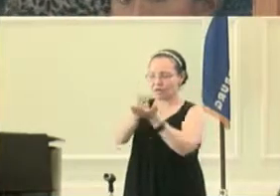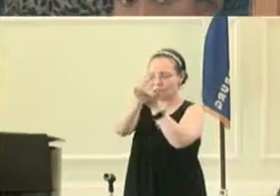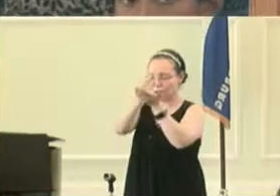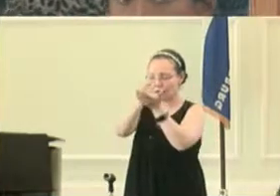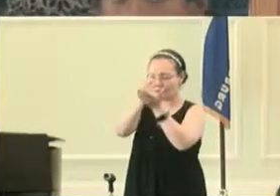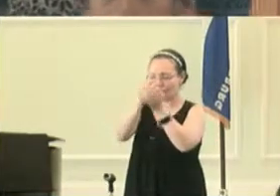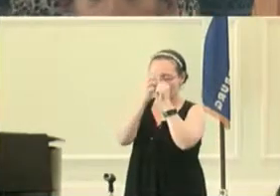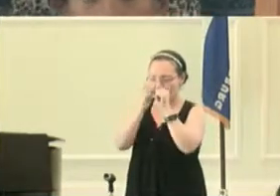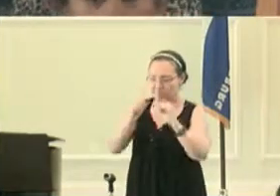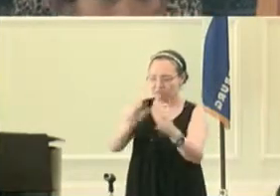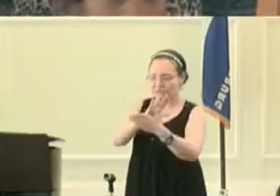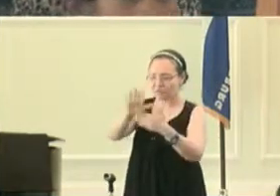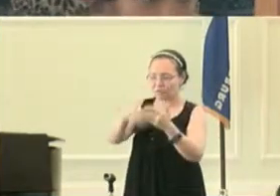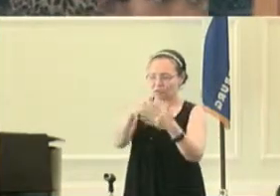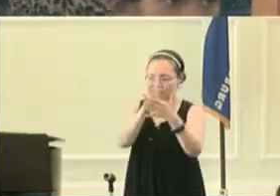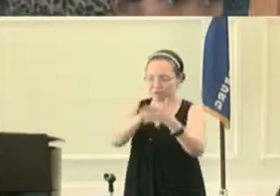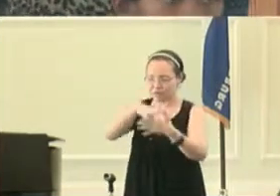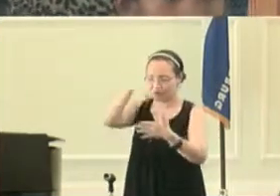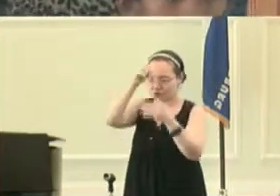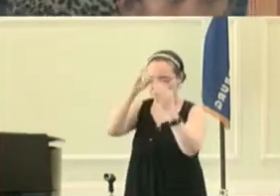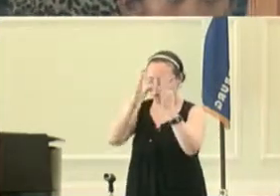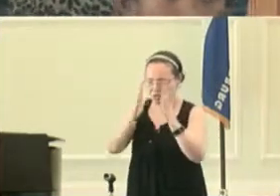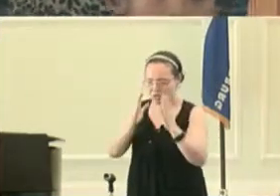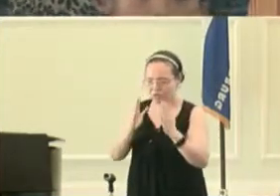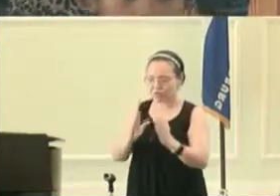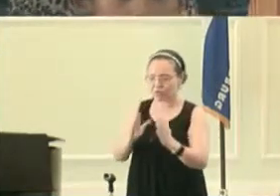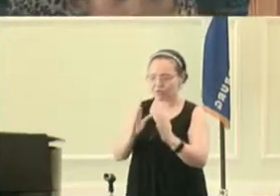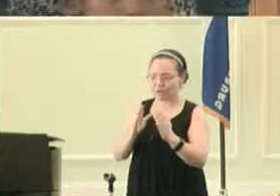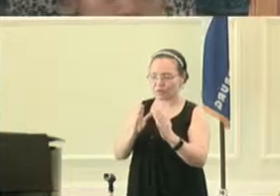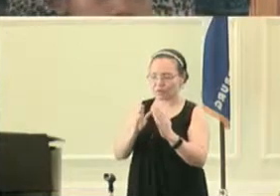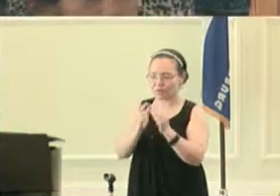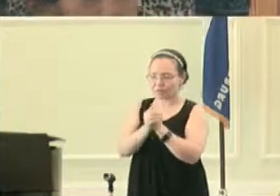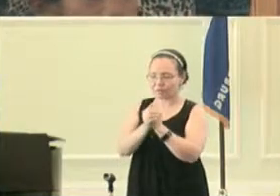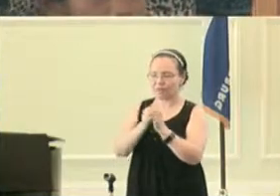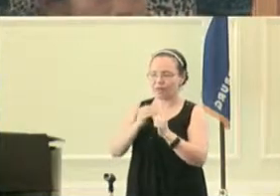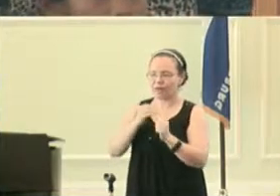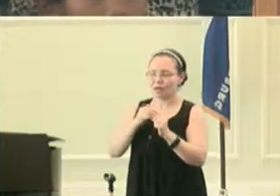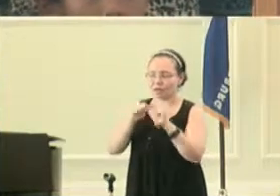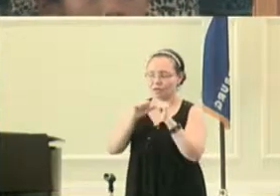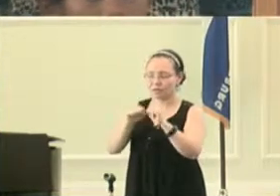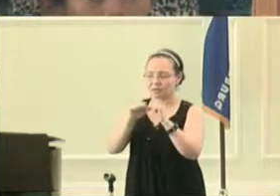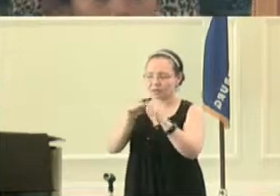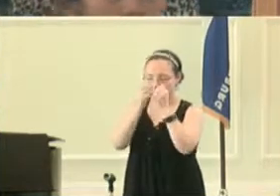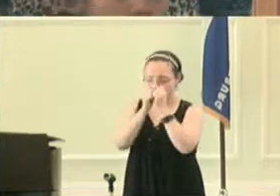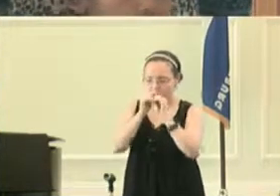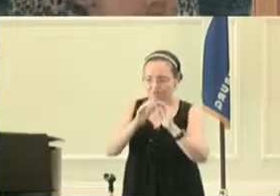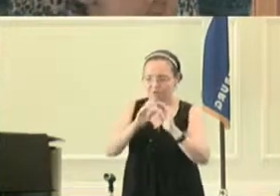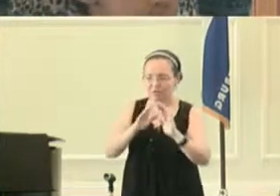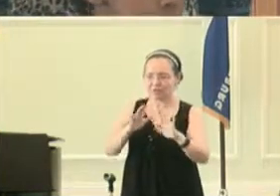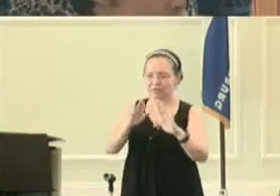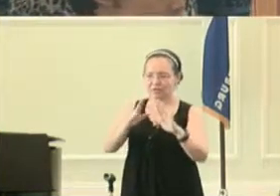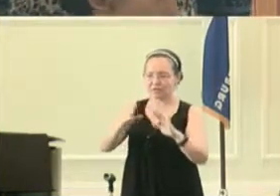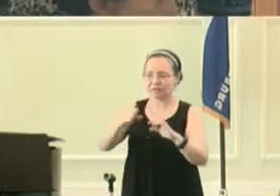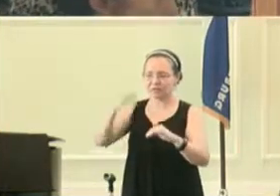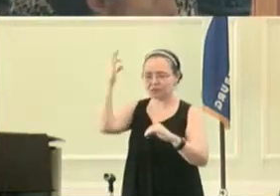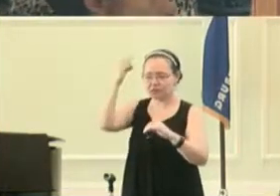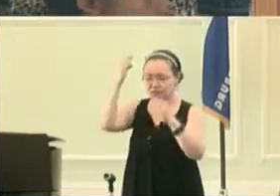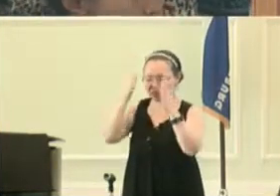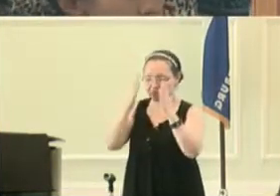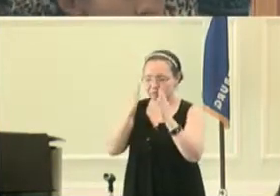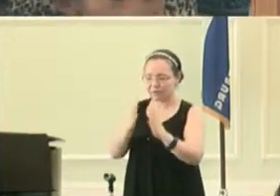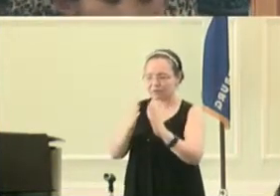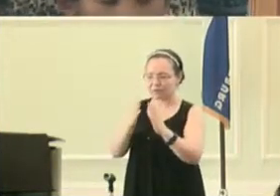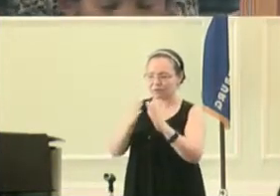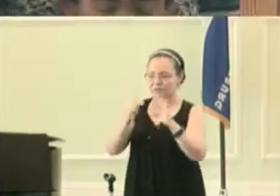new paths. Be with the Vasquez family and Pastor Jose as he shares your message today. In Jesus'